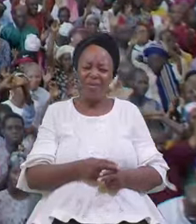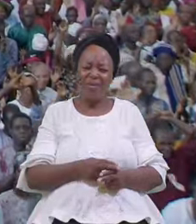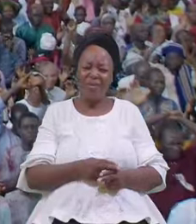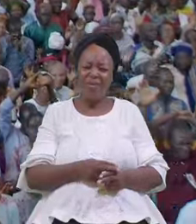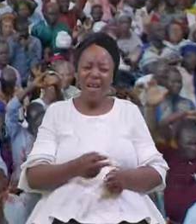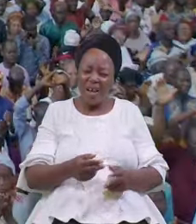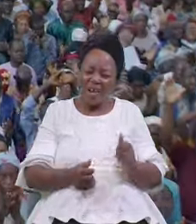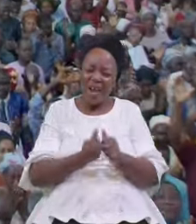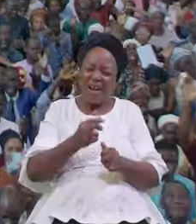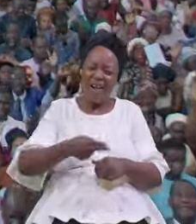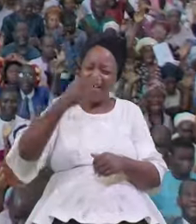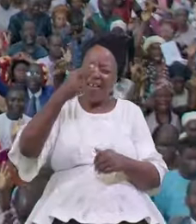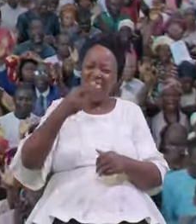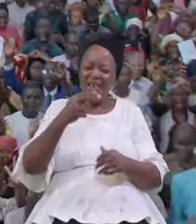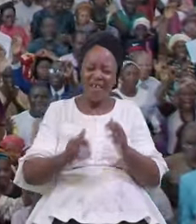Higher.